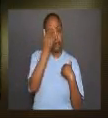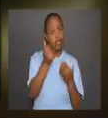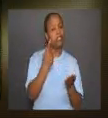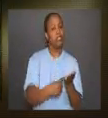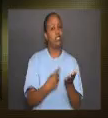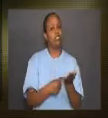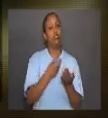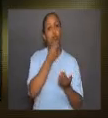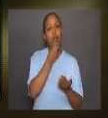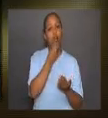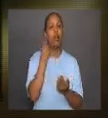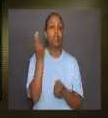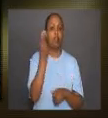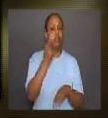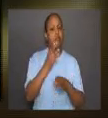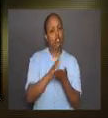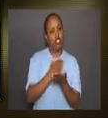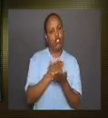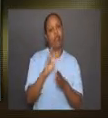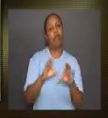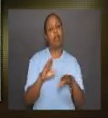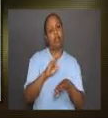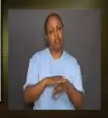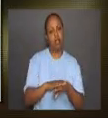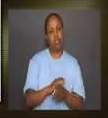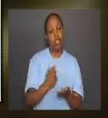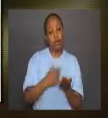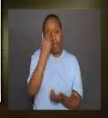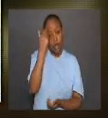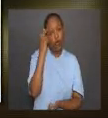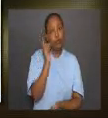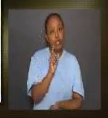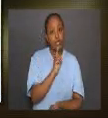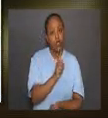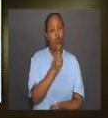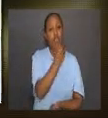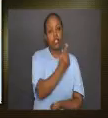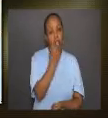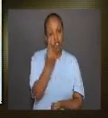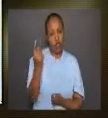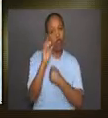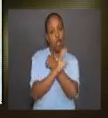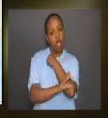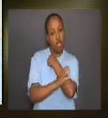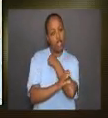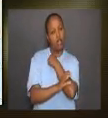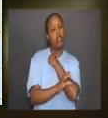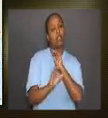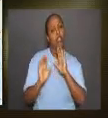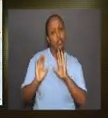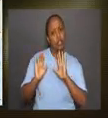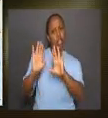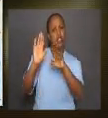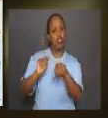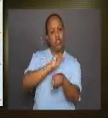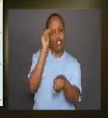water resources. This is because each country has been driven